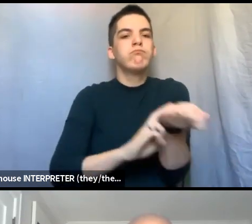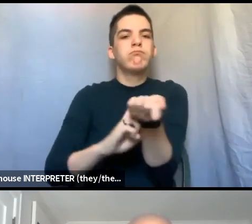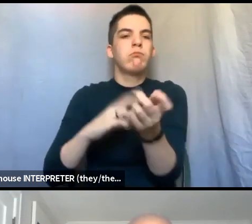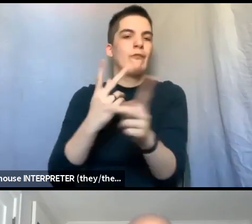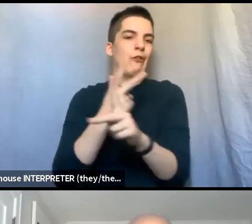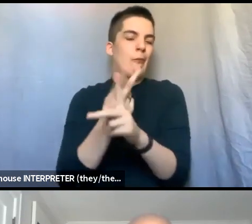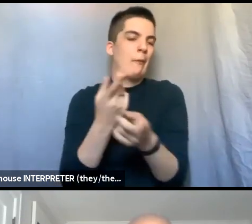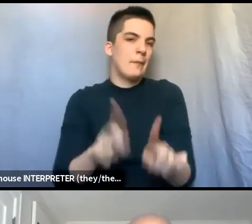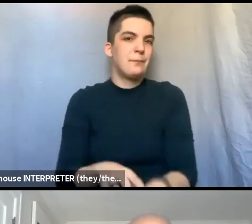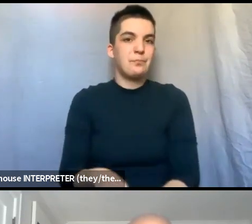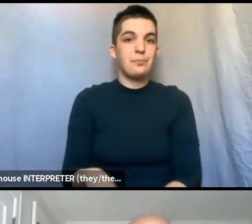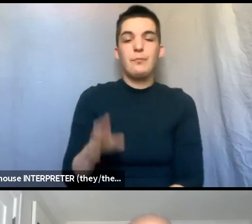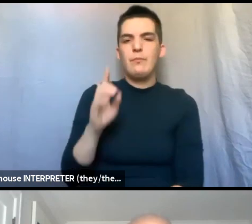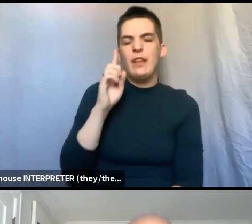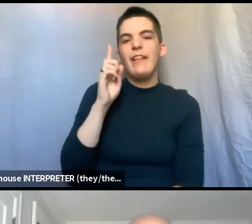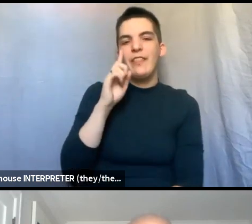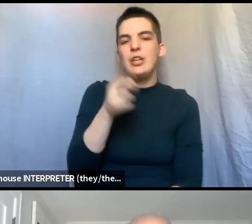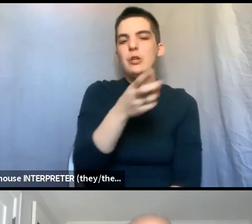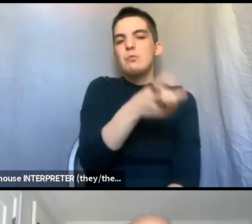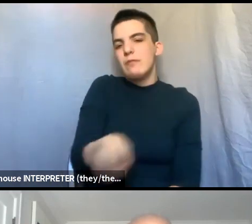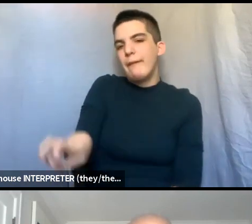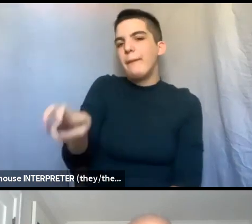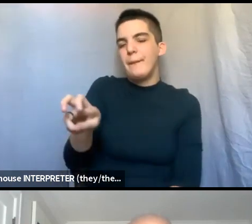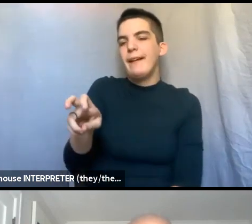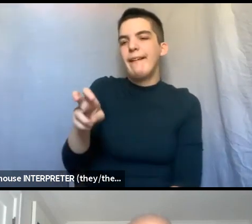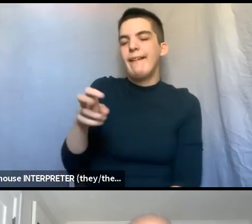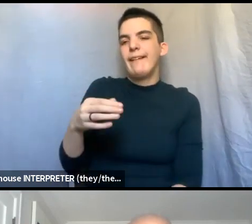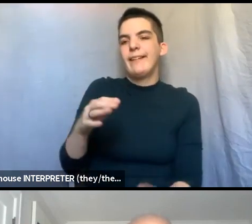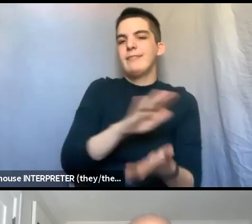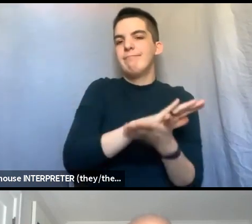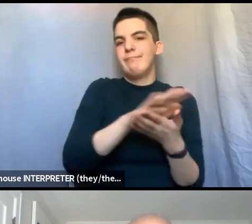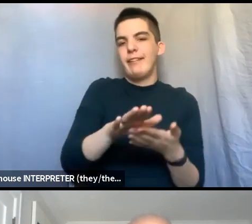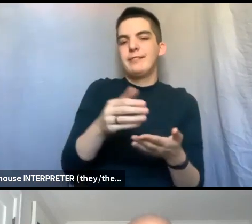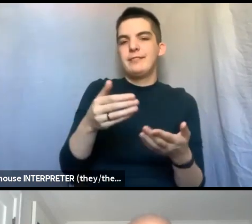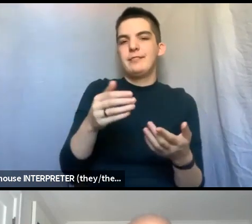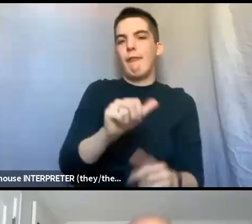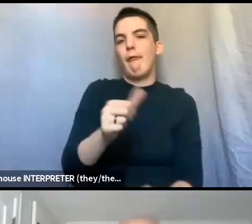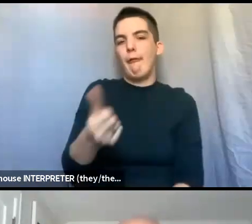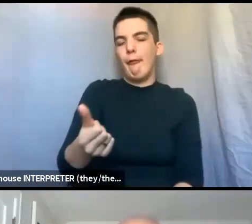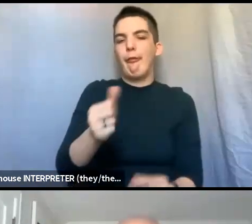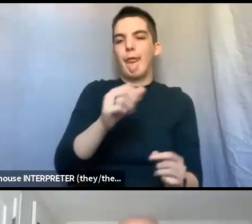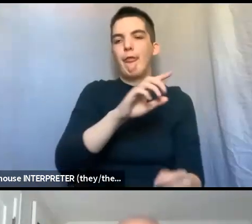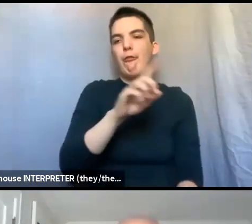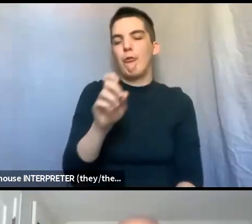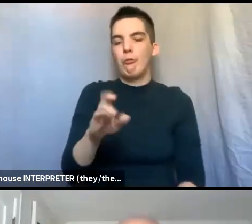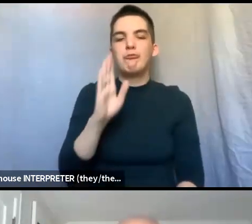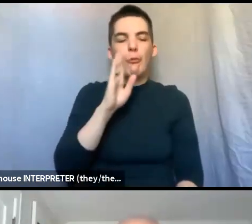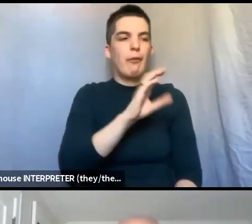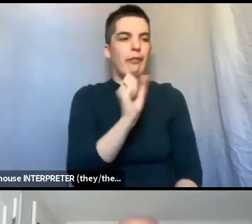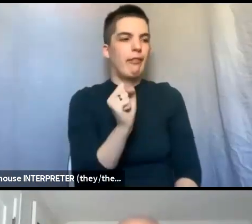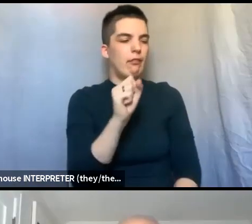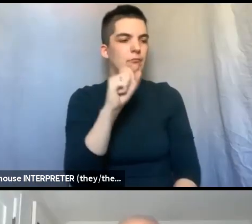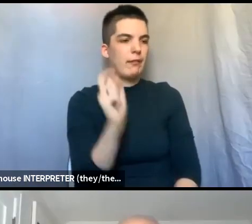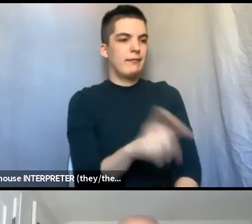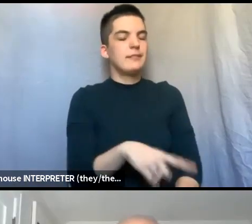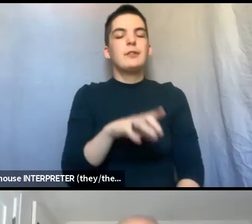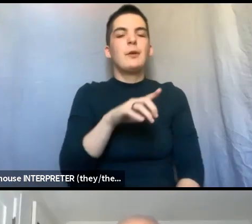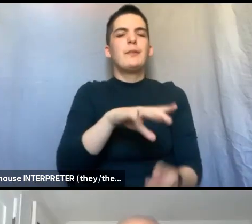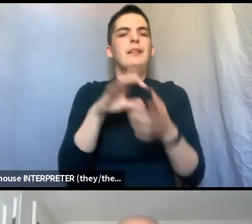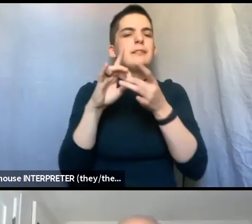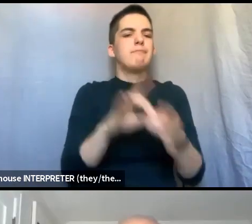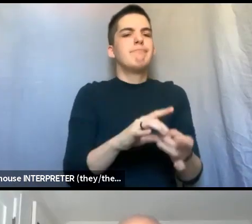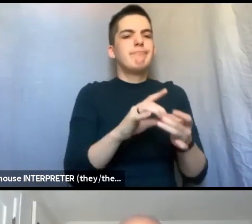you actually segued very nicely into there have been a couple of references, and this goes to what you spoke about earlier, Sheldon, as well. A couple of